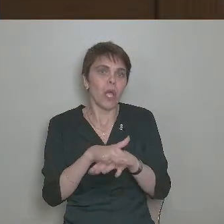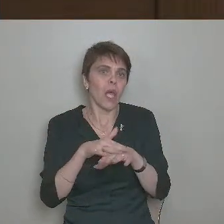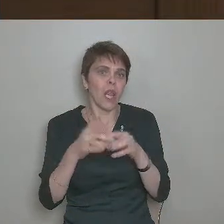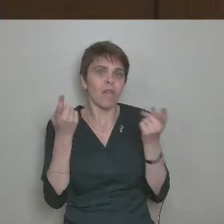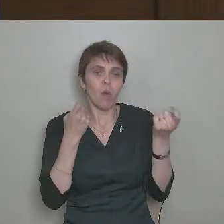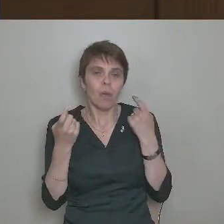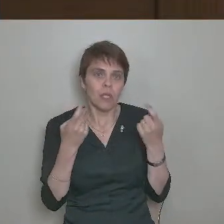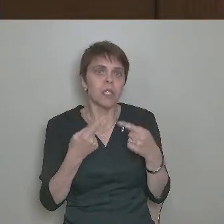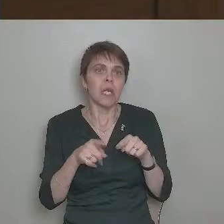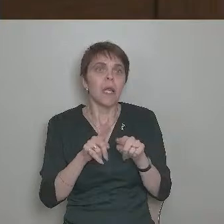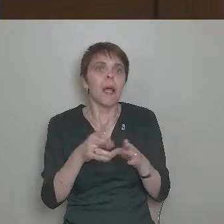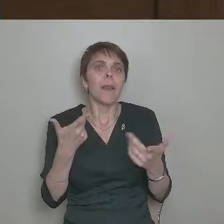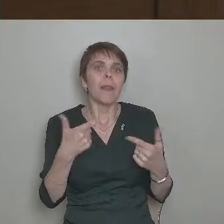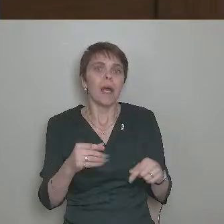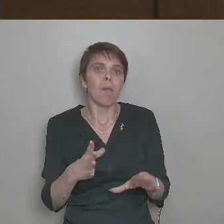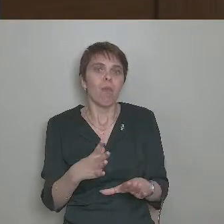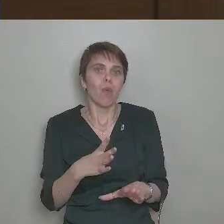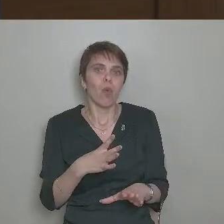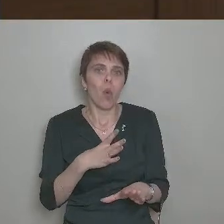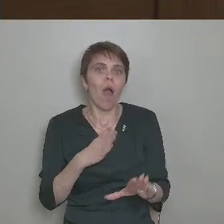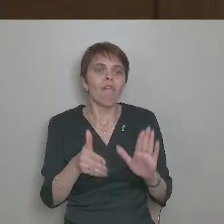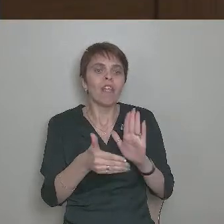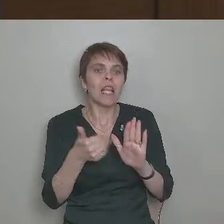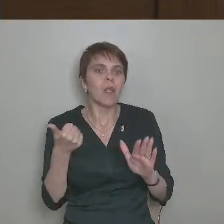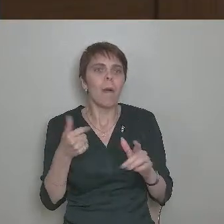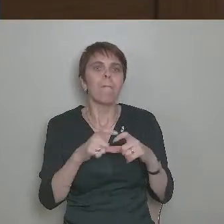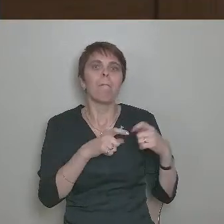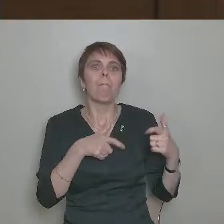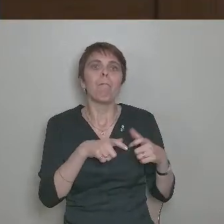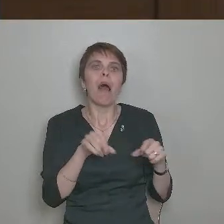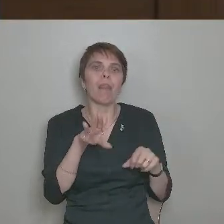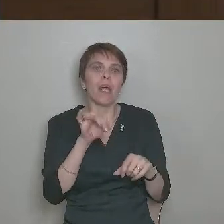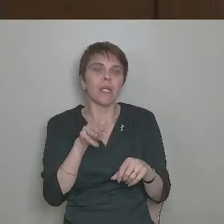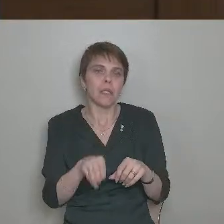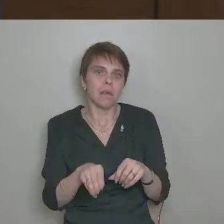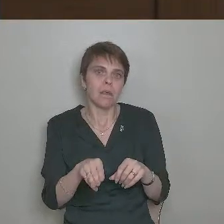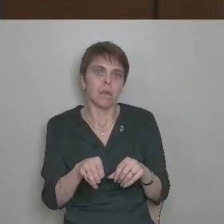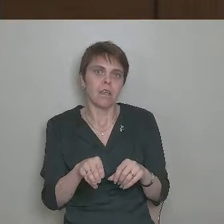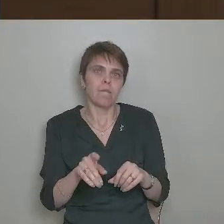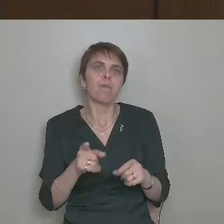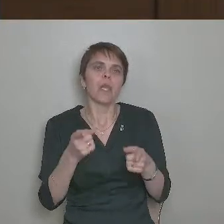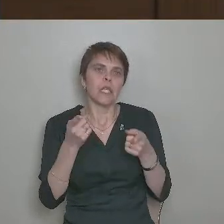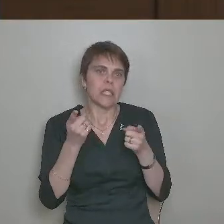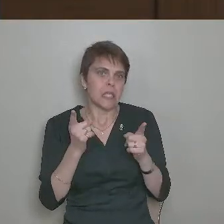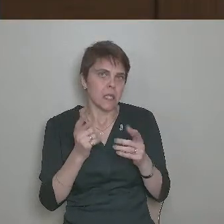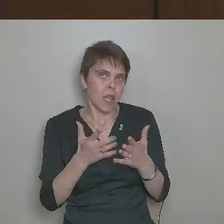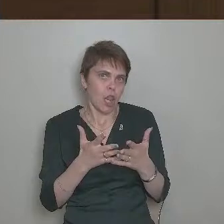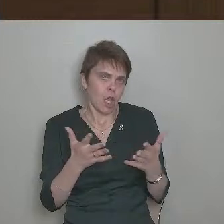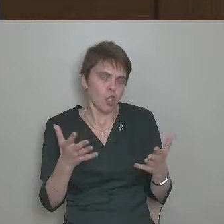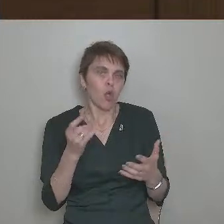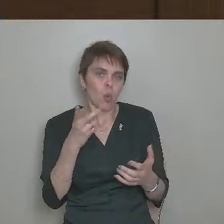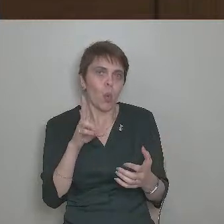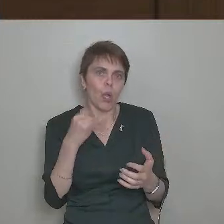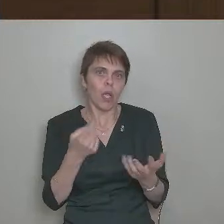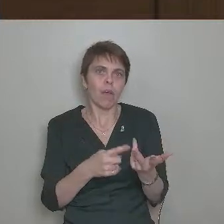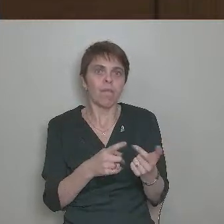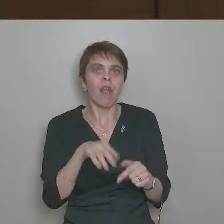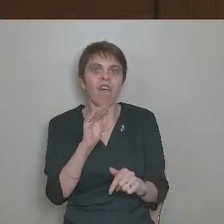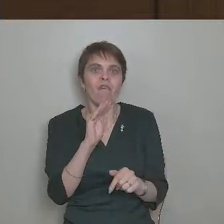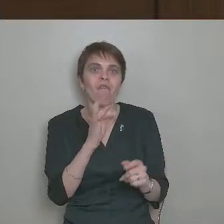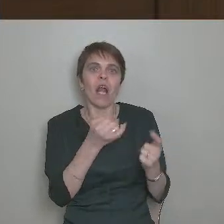City Council that was widely covered by media. The mandate of large number